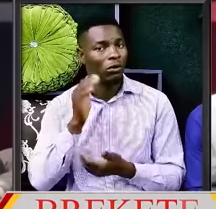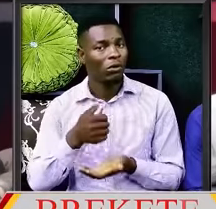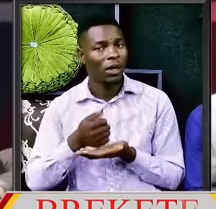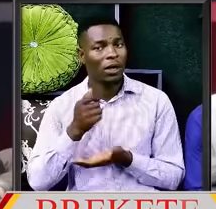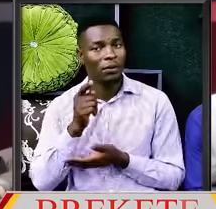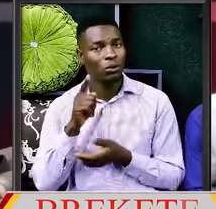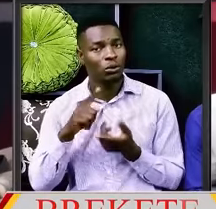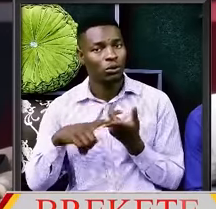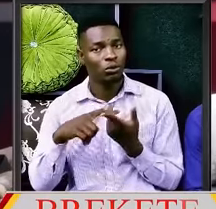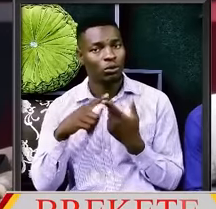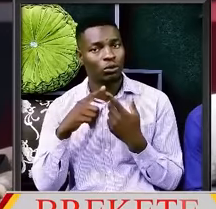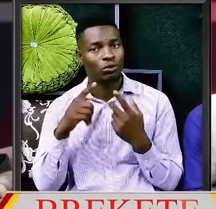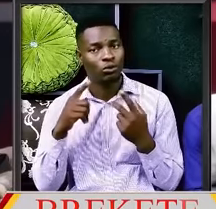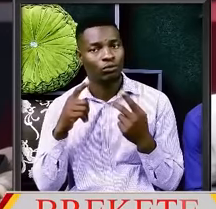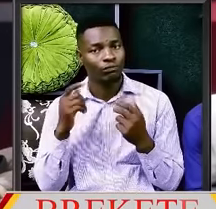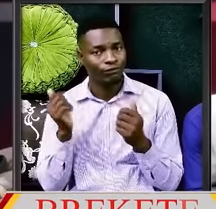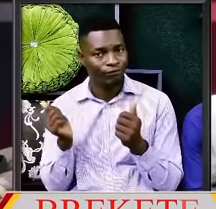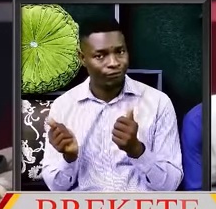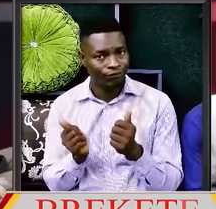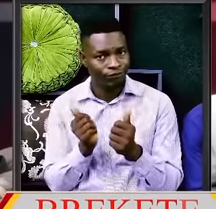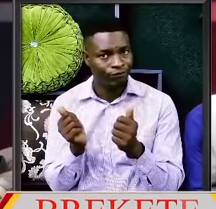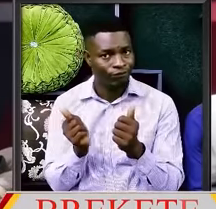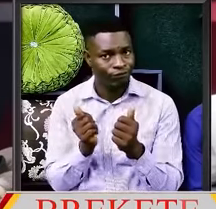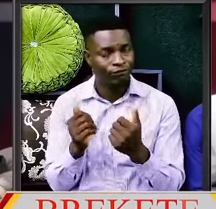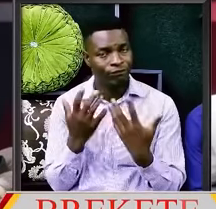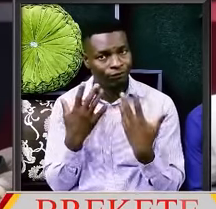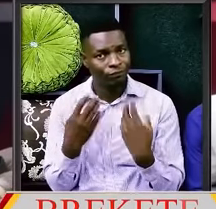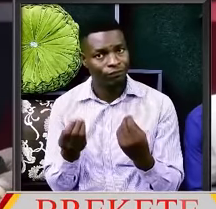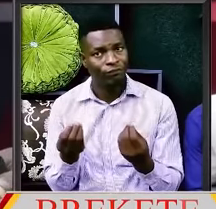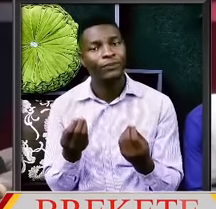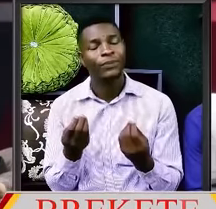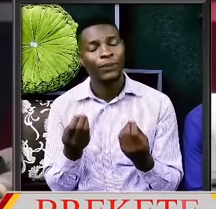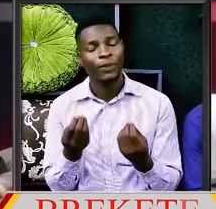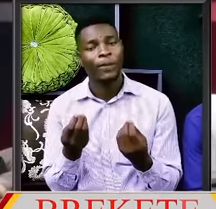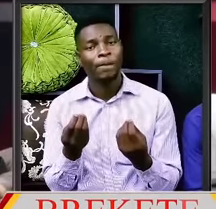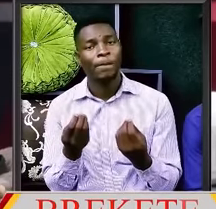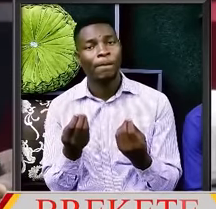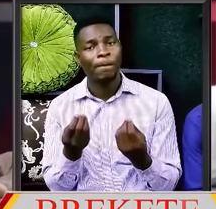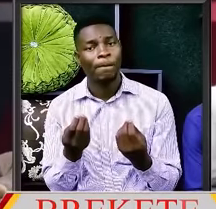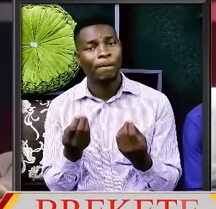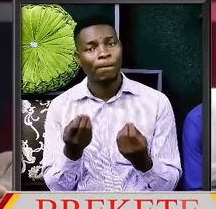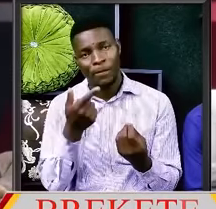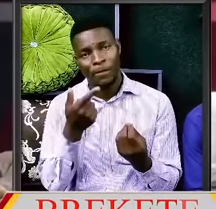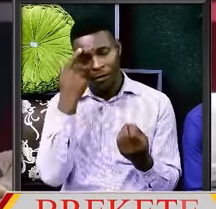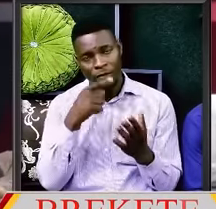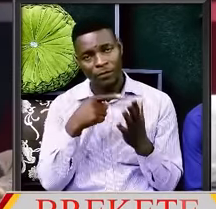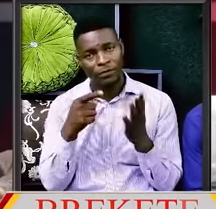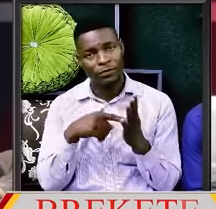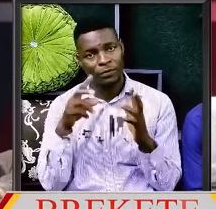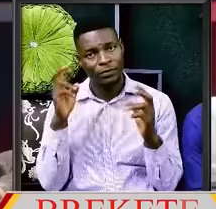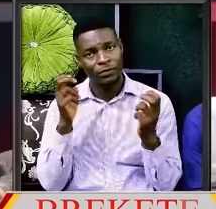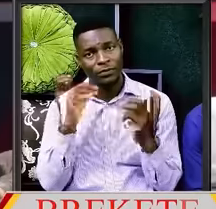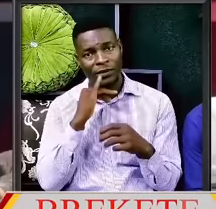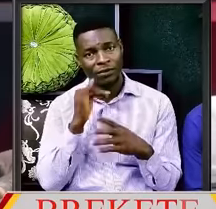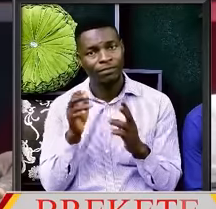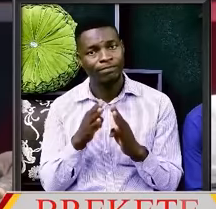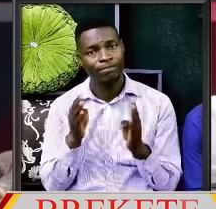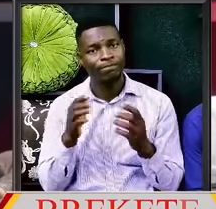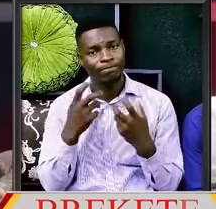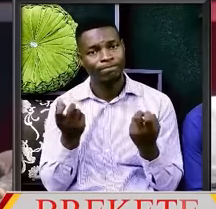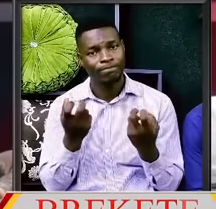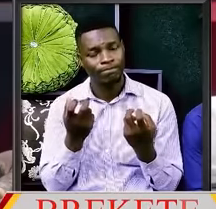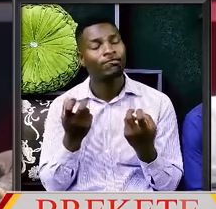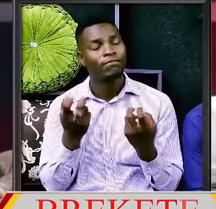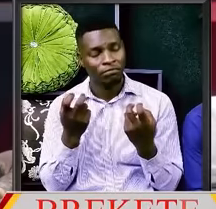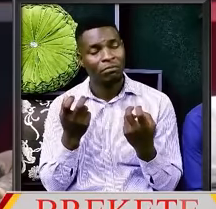to unravel the mystery. Because this boy's death, my mystery is this. So my